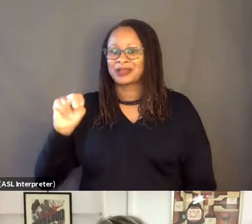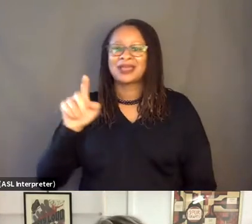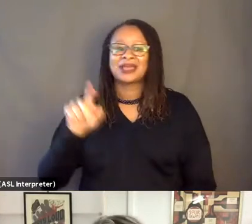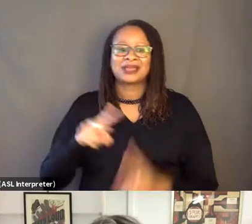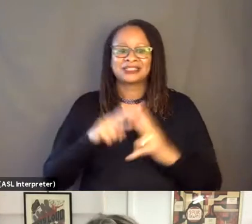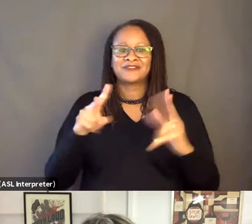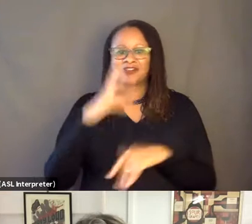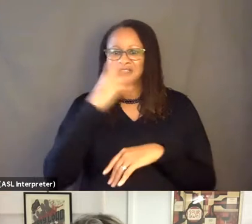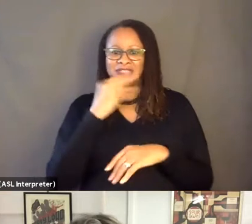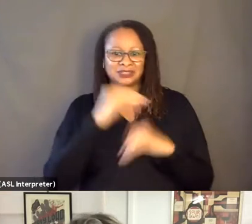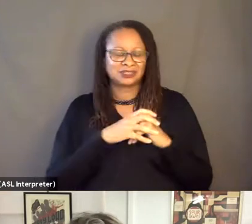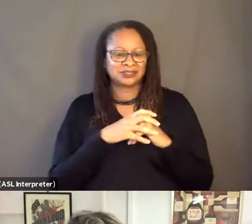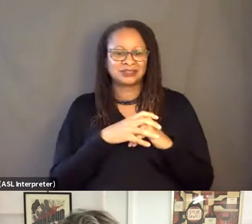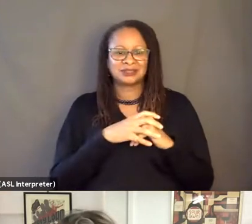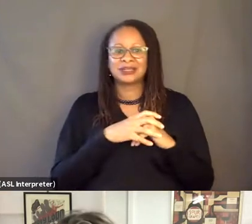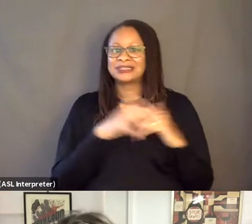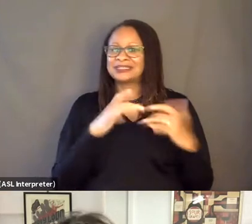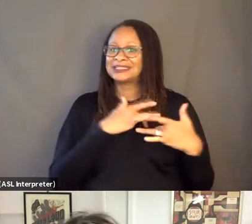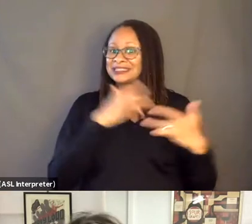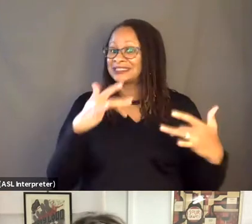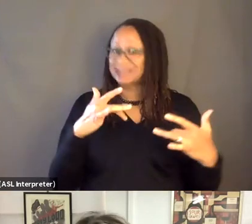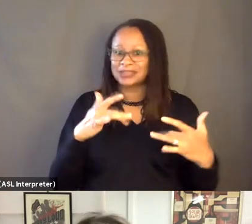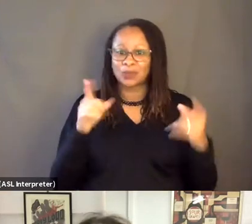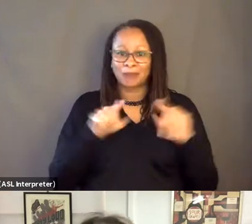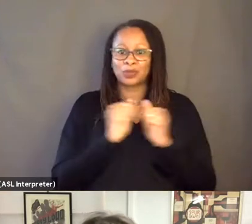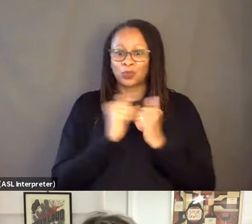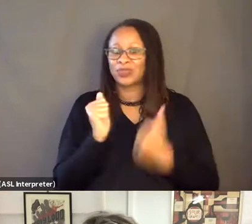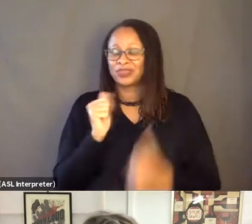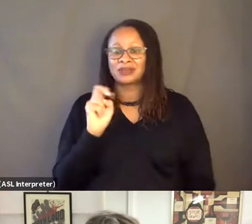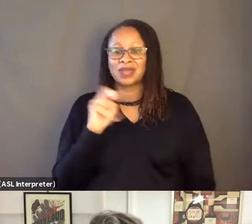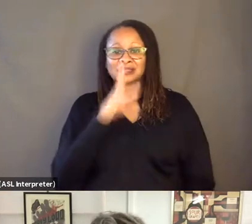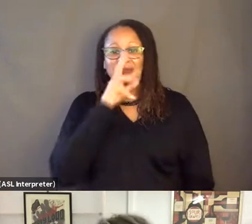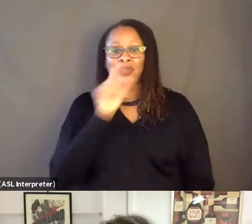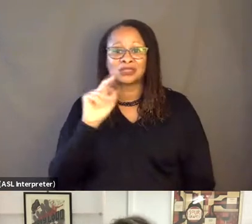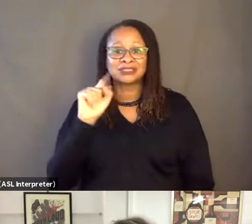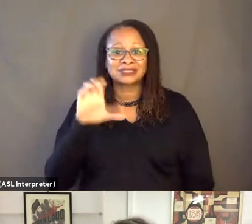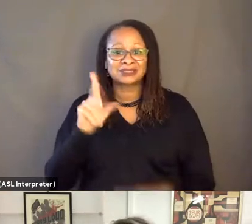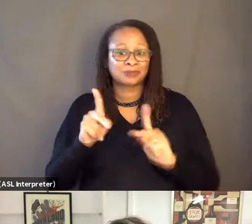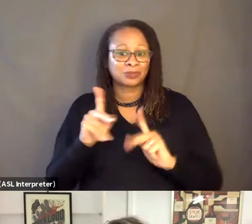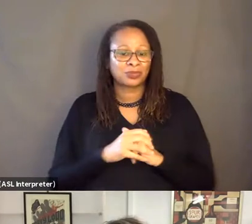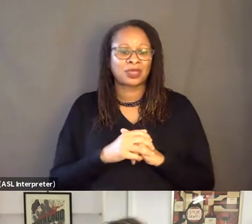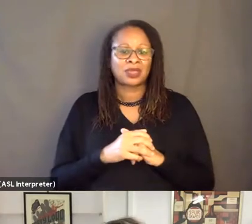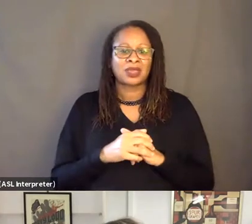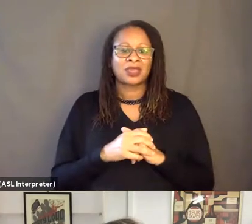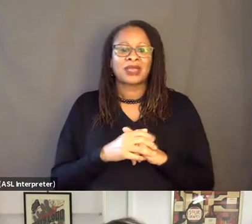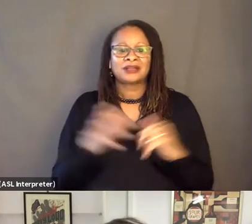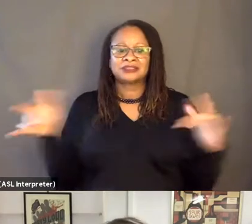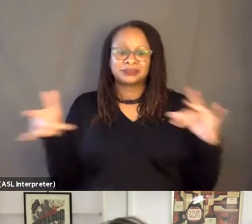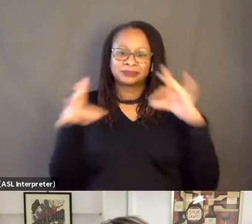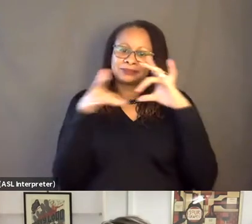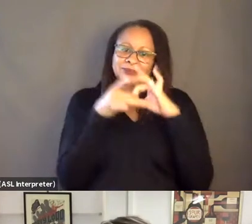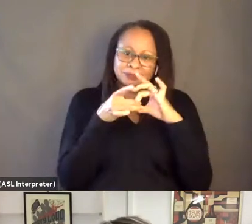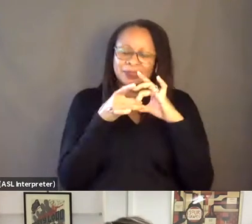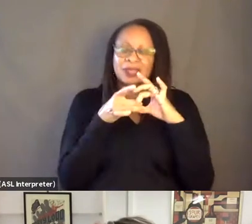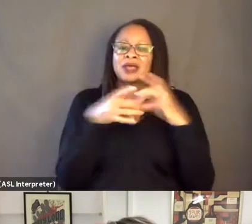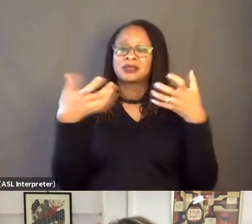common in non-speaking people, autistic people. Where the sort of links between, there's a sort of fusion of the